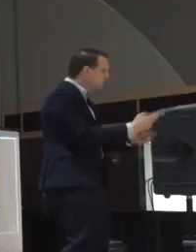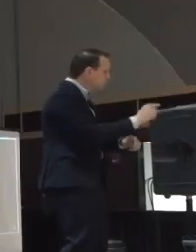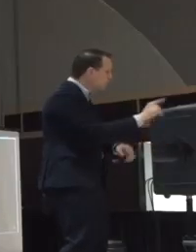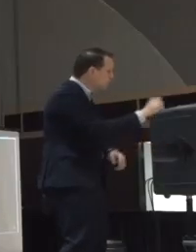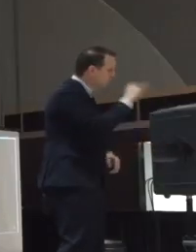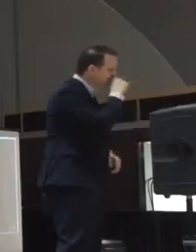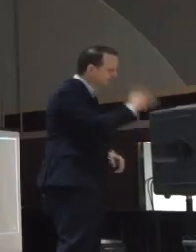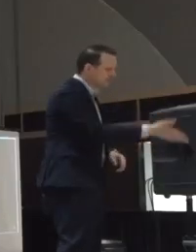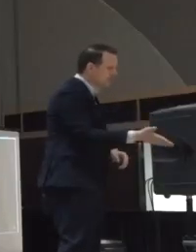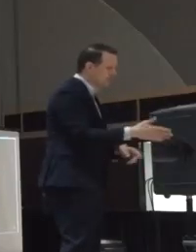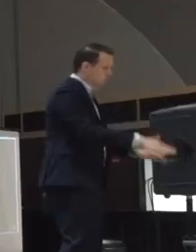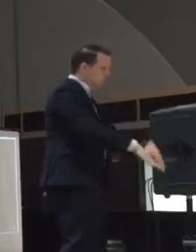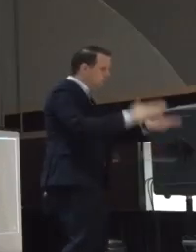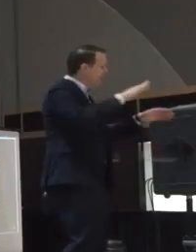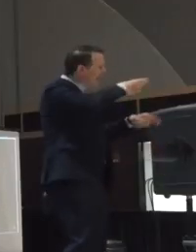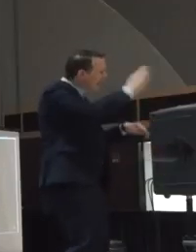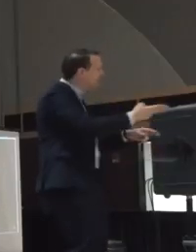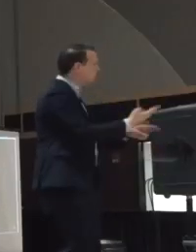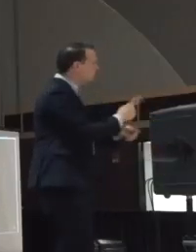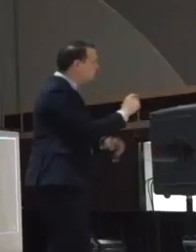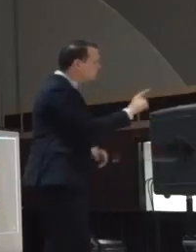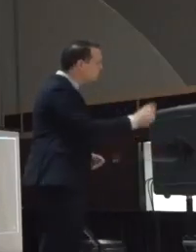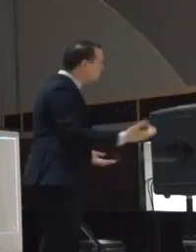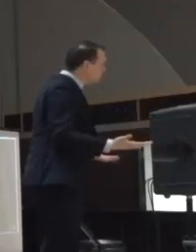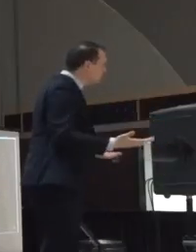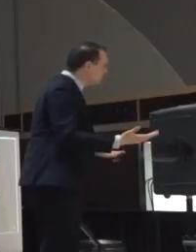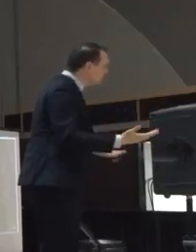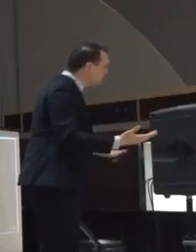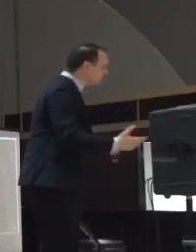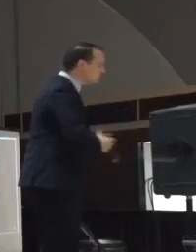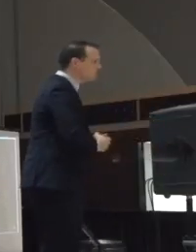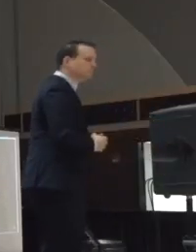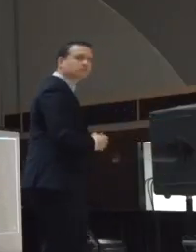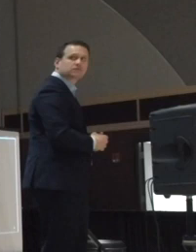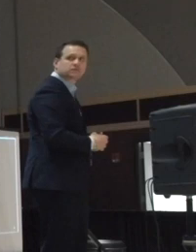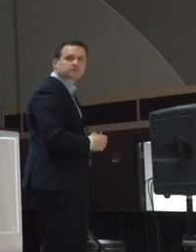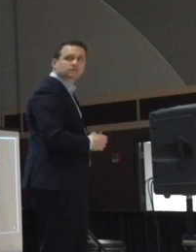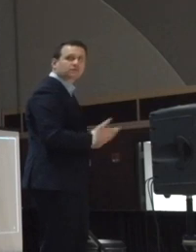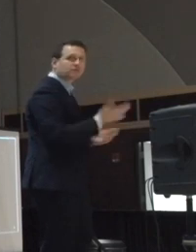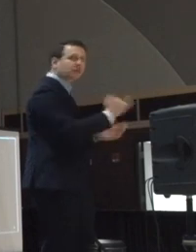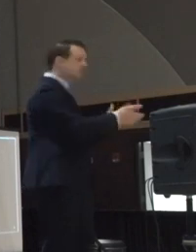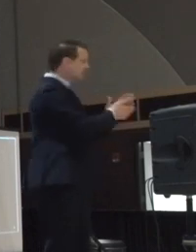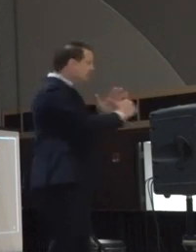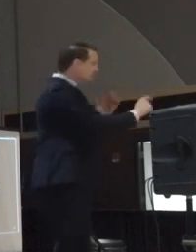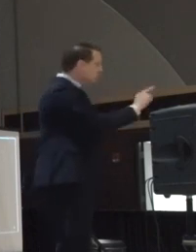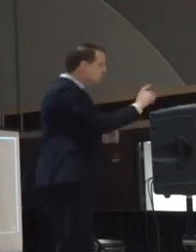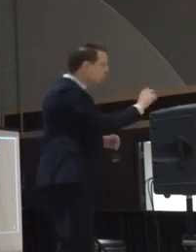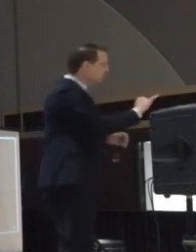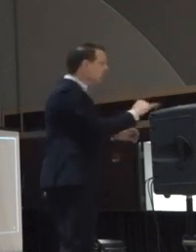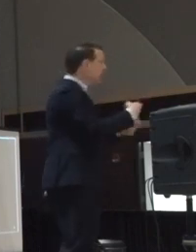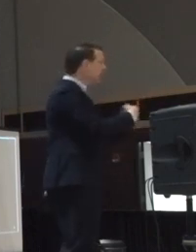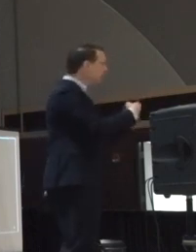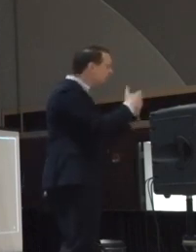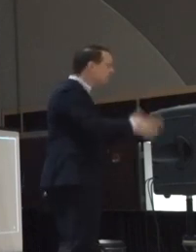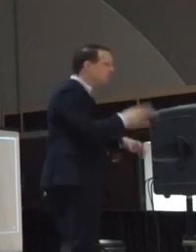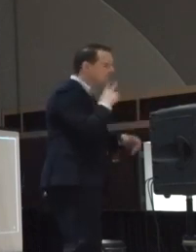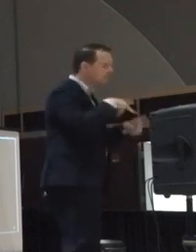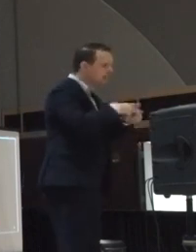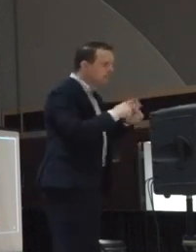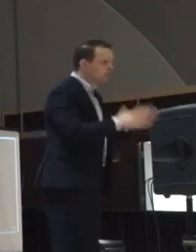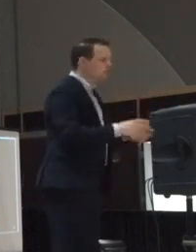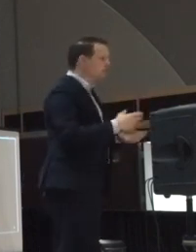got kids growing up today that have never used tools. Tell you, skilled trades, electricians, plumbers,